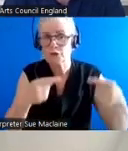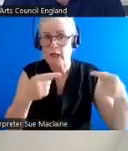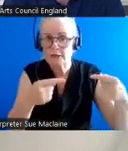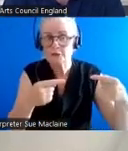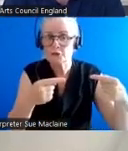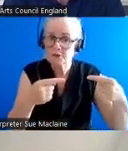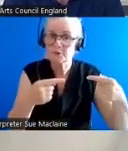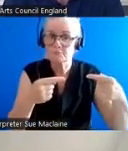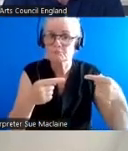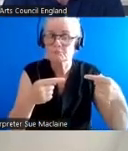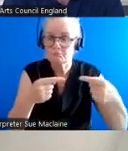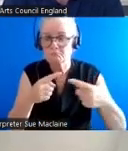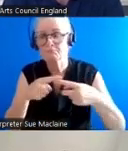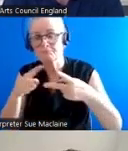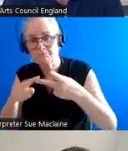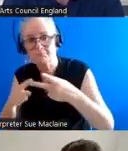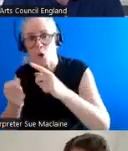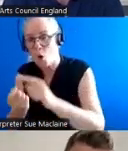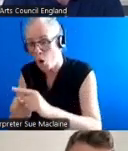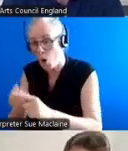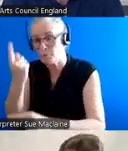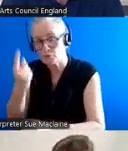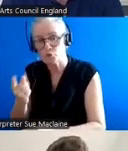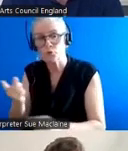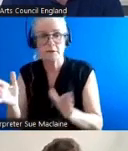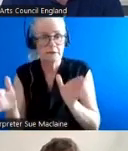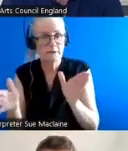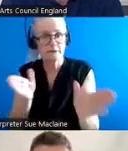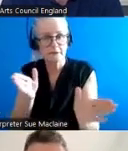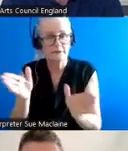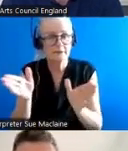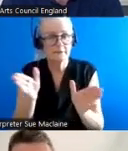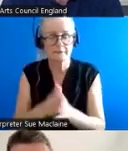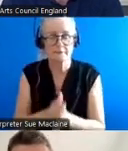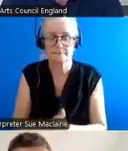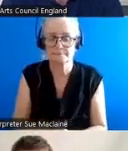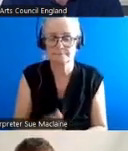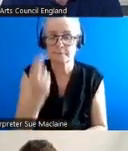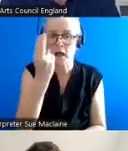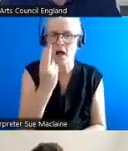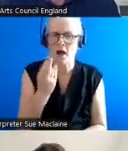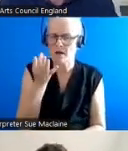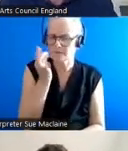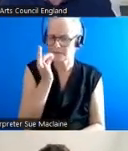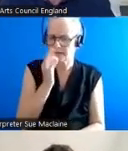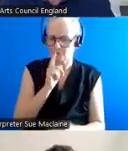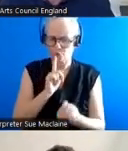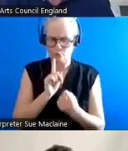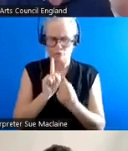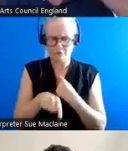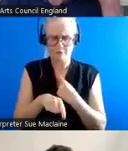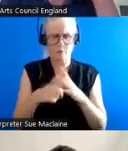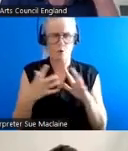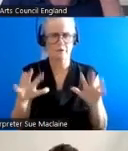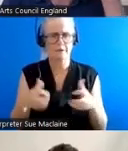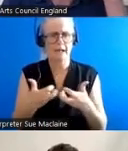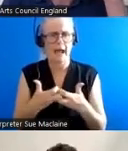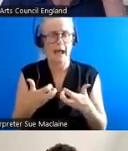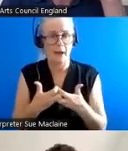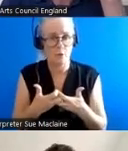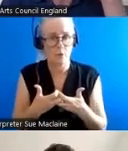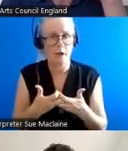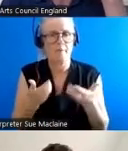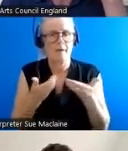be opportunities. And the question for us is not just how we as the Arts Council should respond, but how we as the sector should